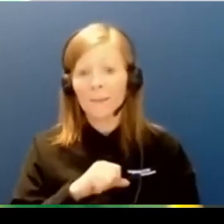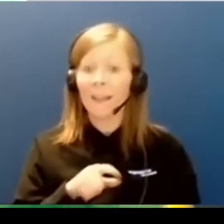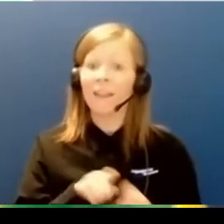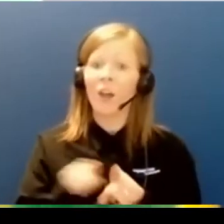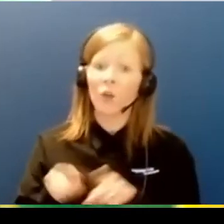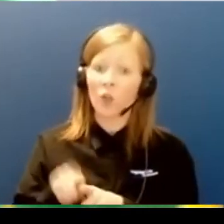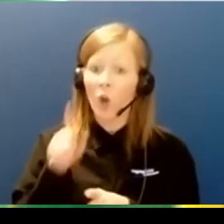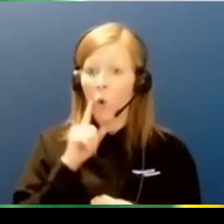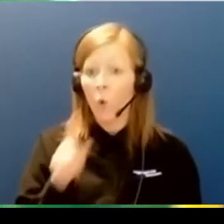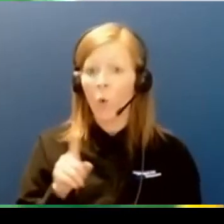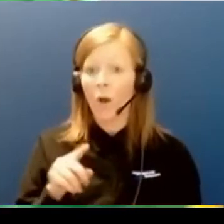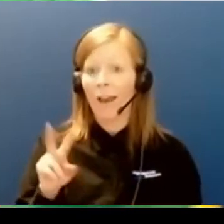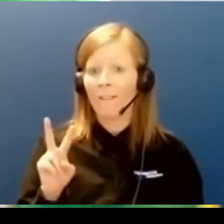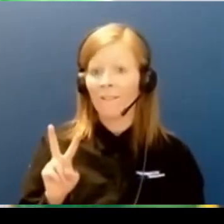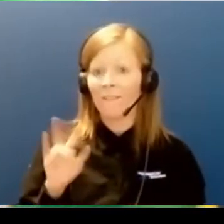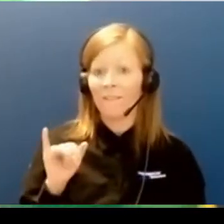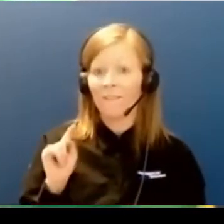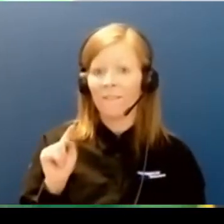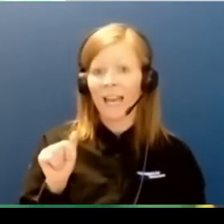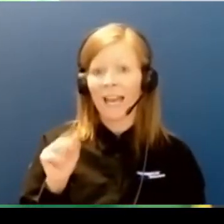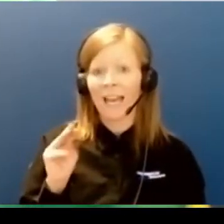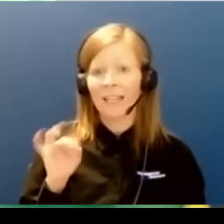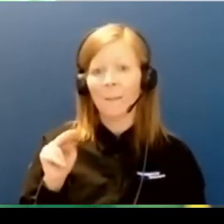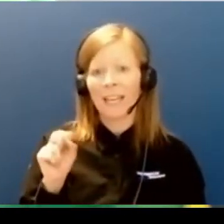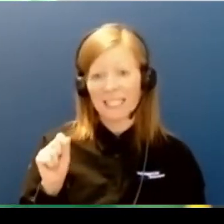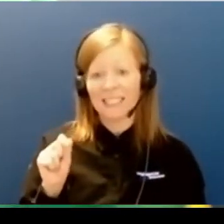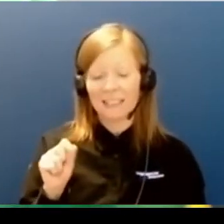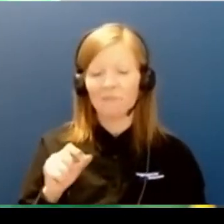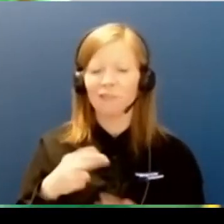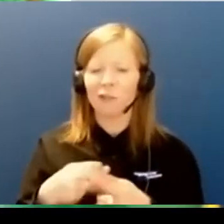place some vitamins called fluoride on their teeth afterwards is